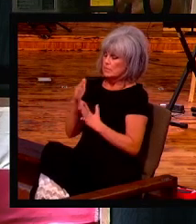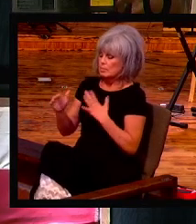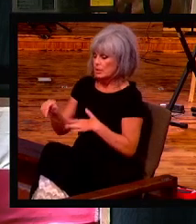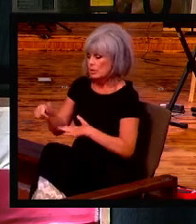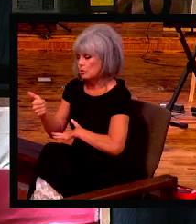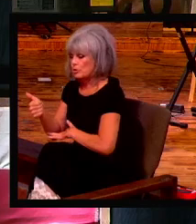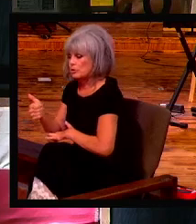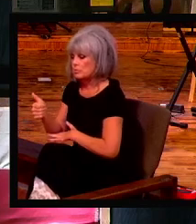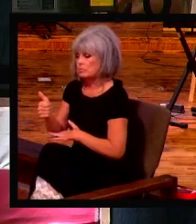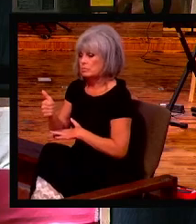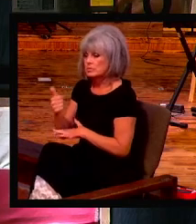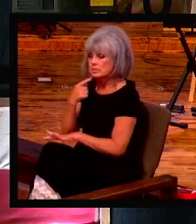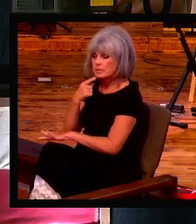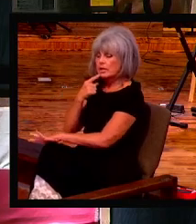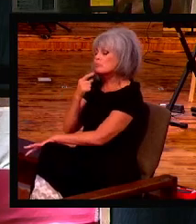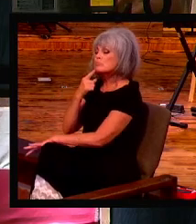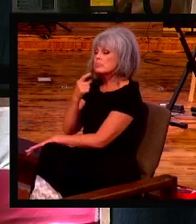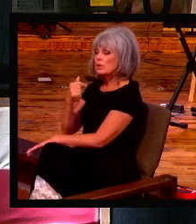hey,